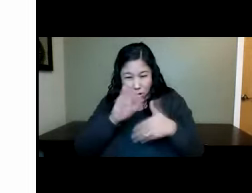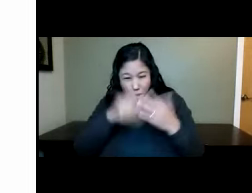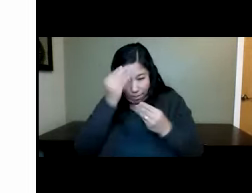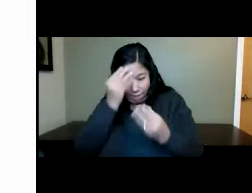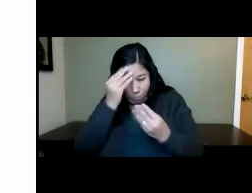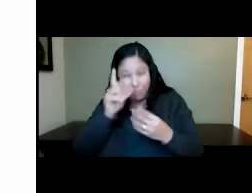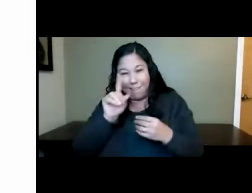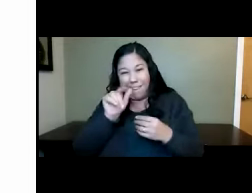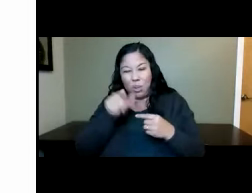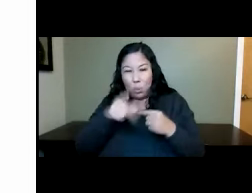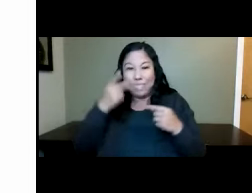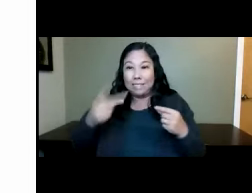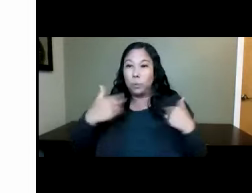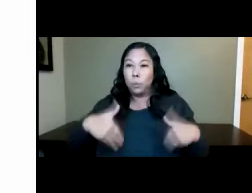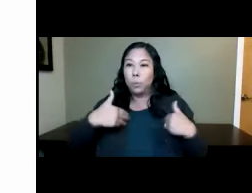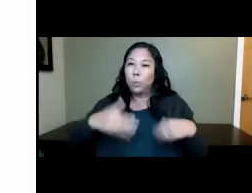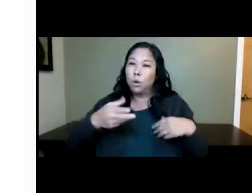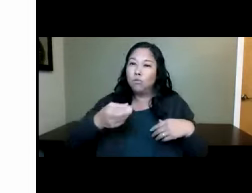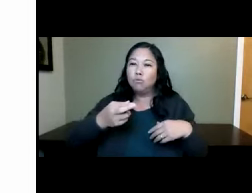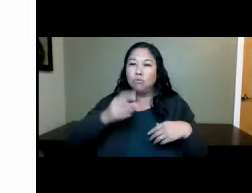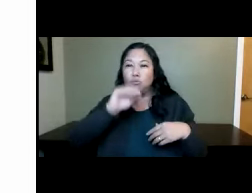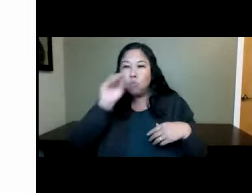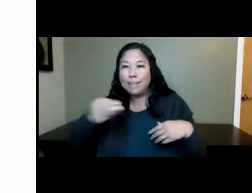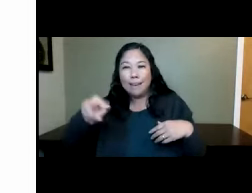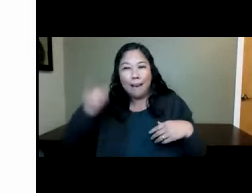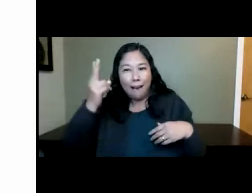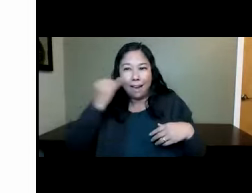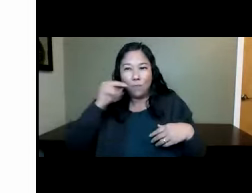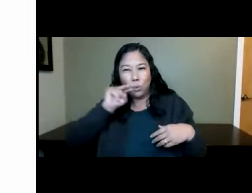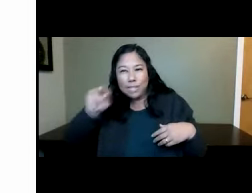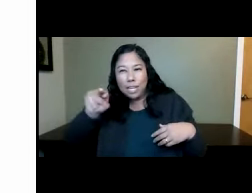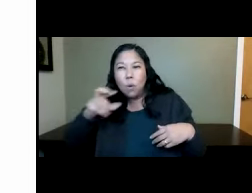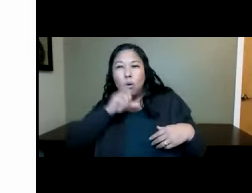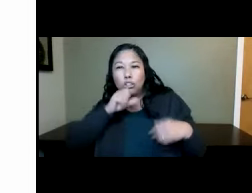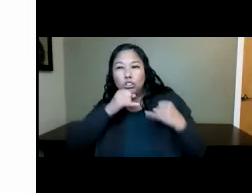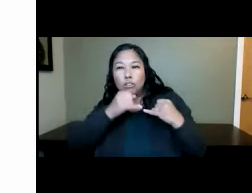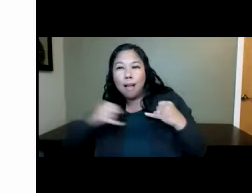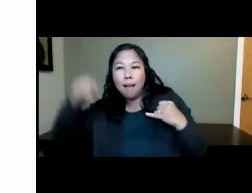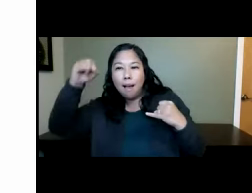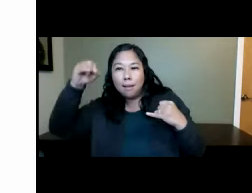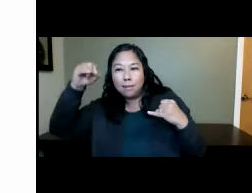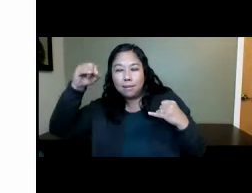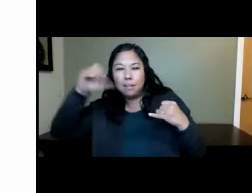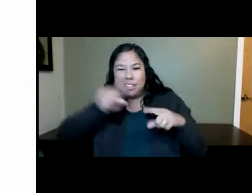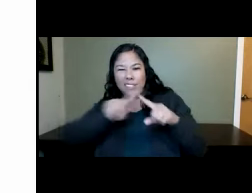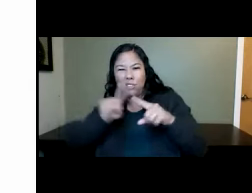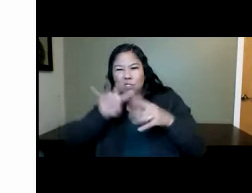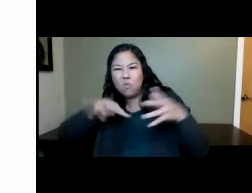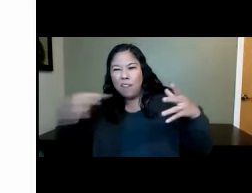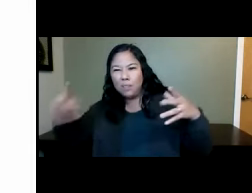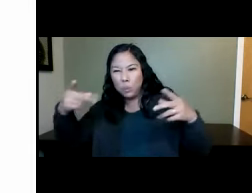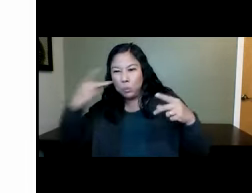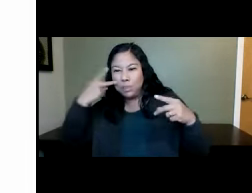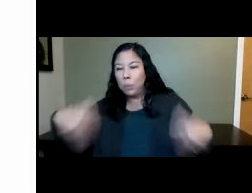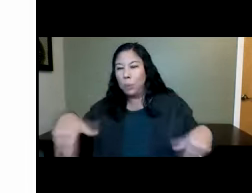you can see just how high the rates are. If you follow the orange line across the graphs, you can see how high the rates are